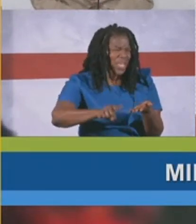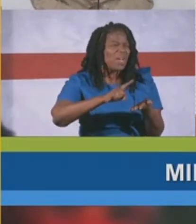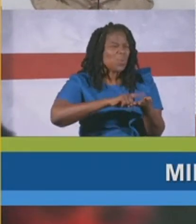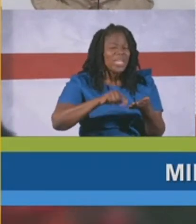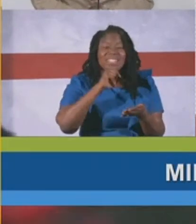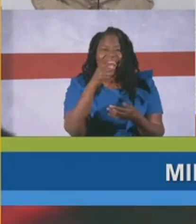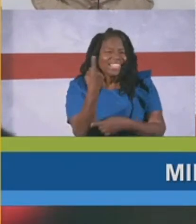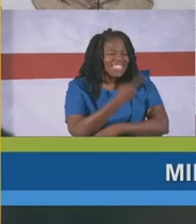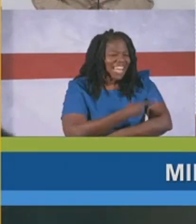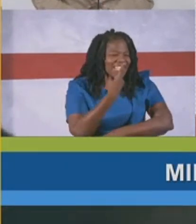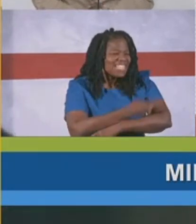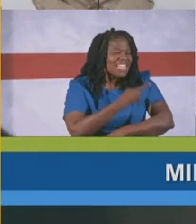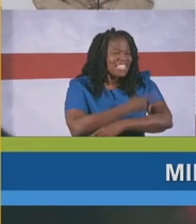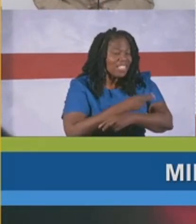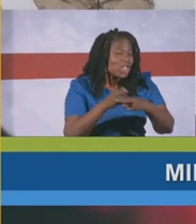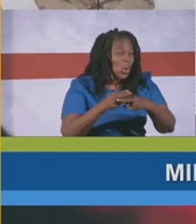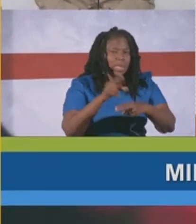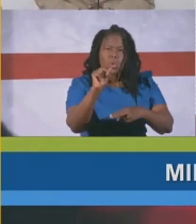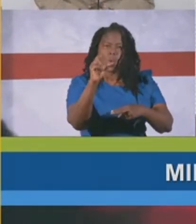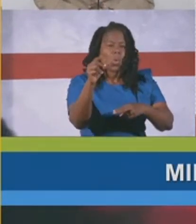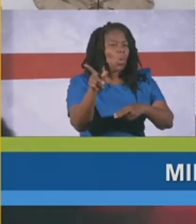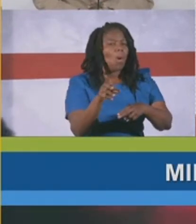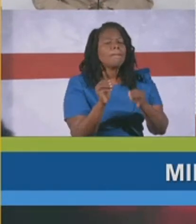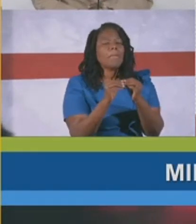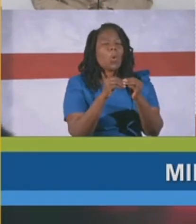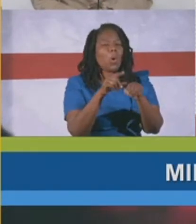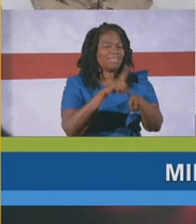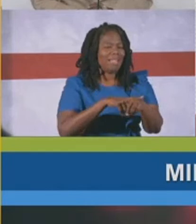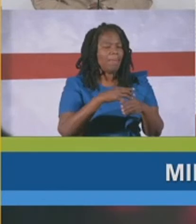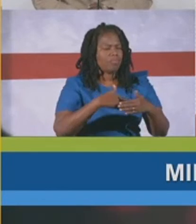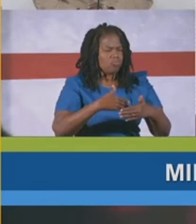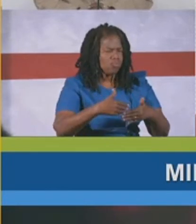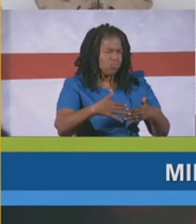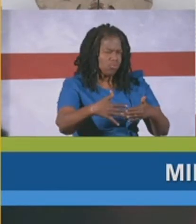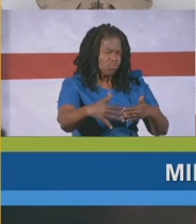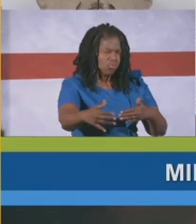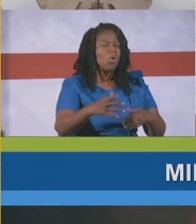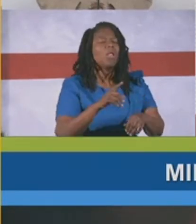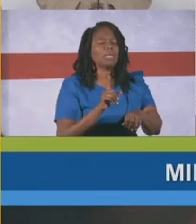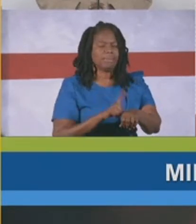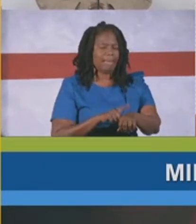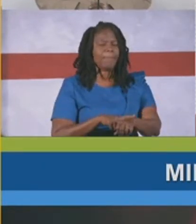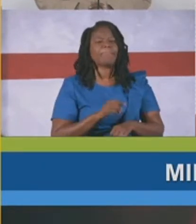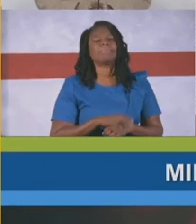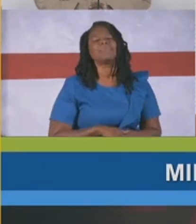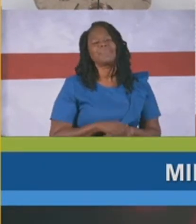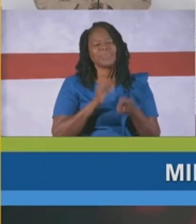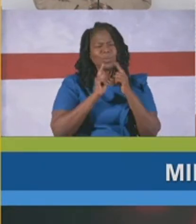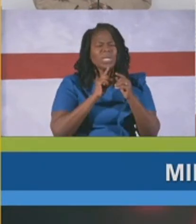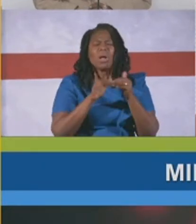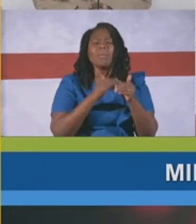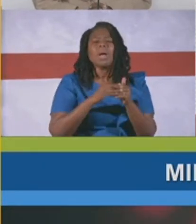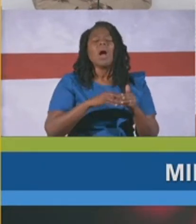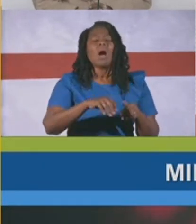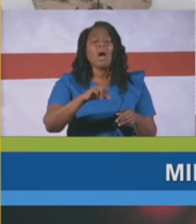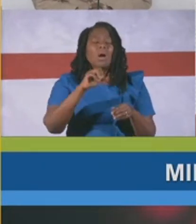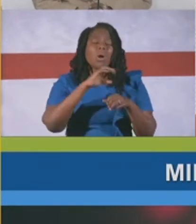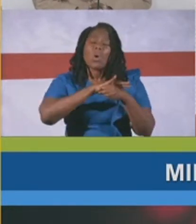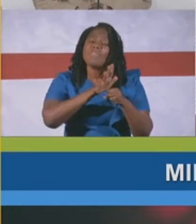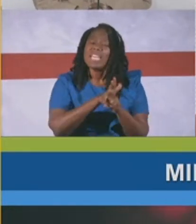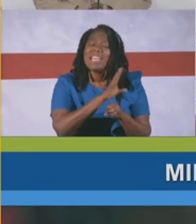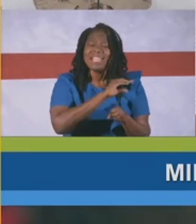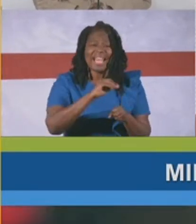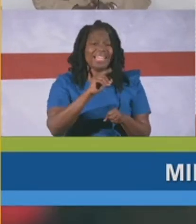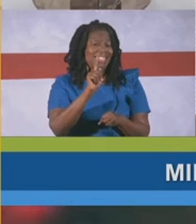more when we look at symptoms of TB and COVID-19 together. People who have latent